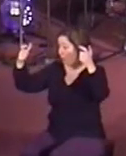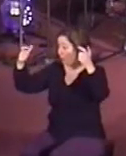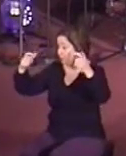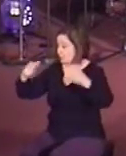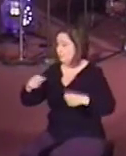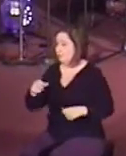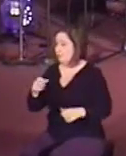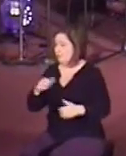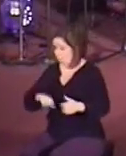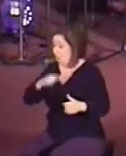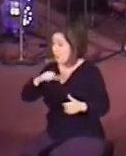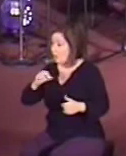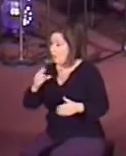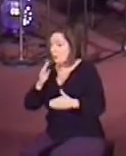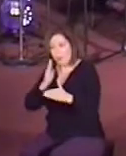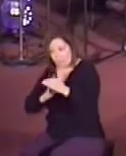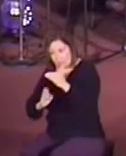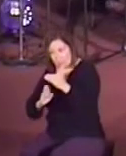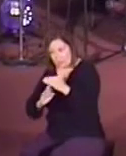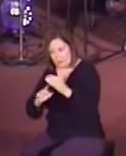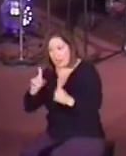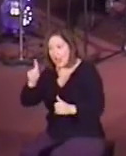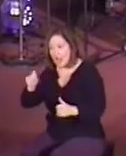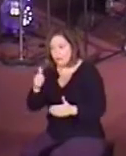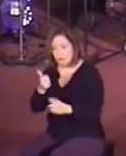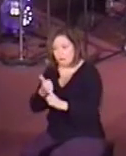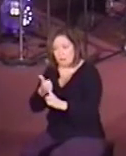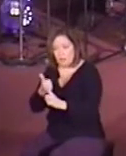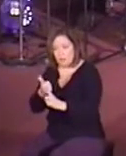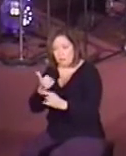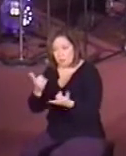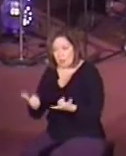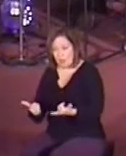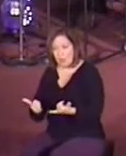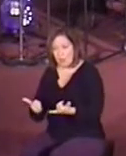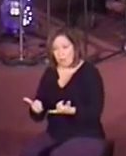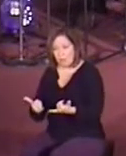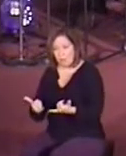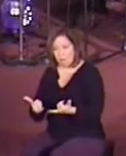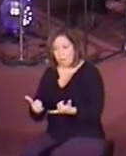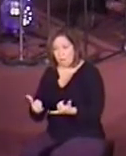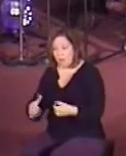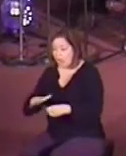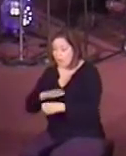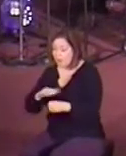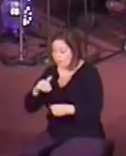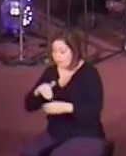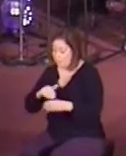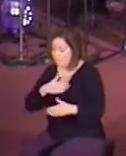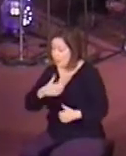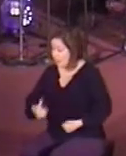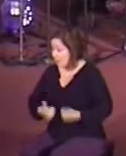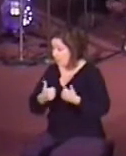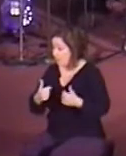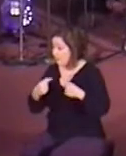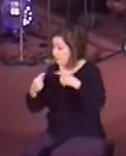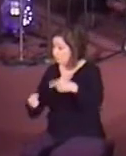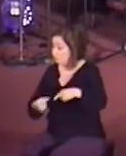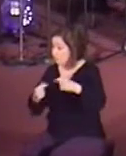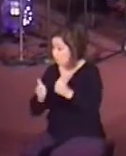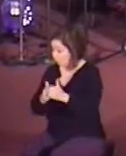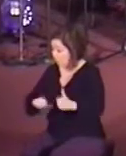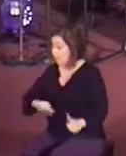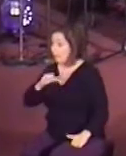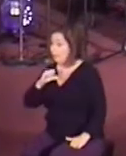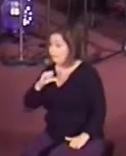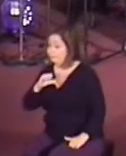person. And so I want you to ask yourself, as we look at the story of Nebuchadnezzar, are there areas in my life that I am struggling with being a prideful